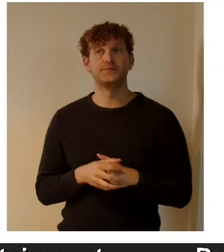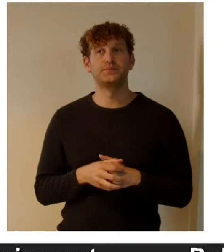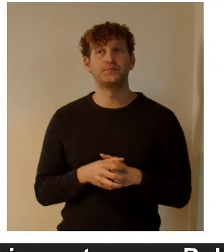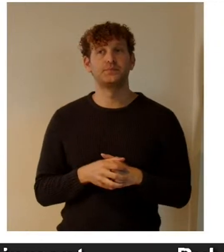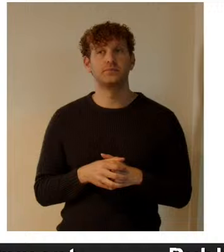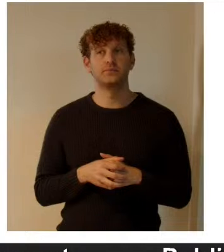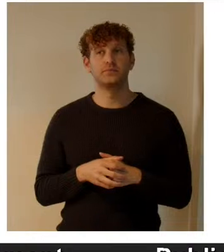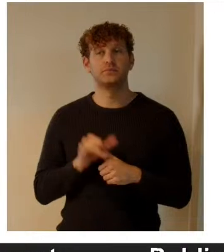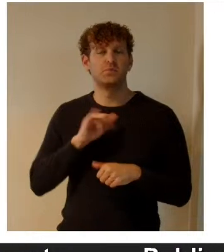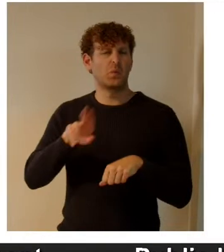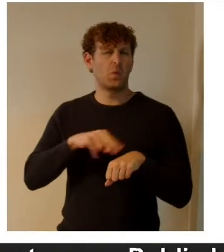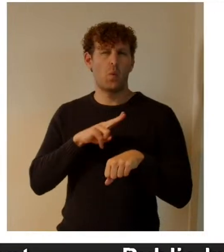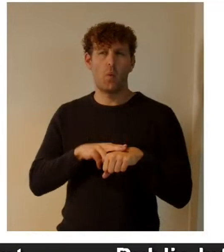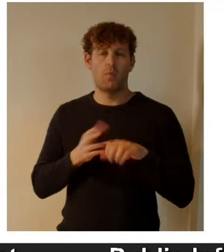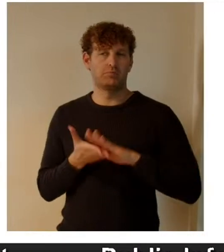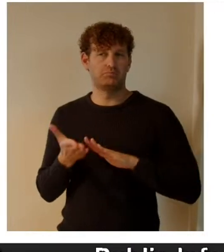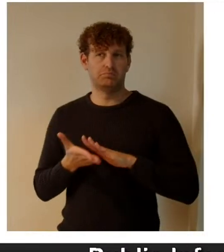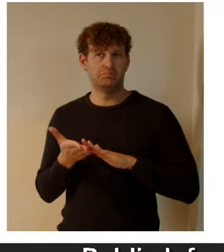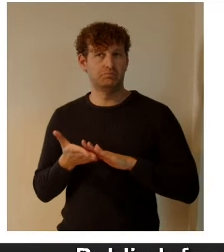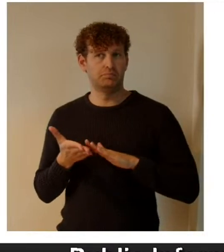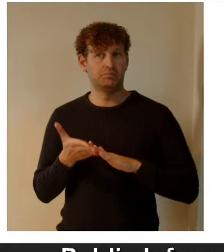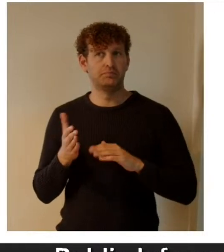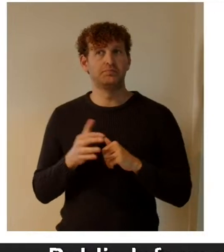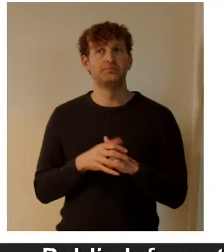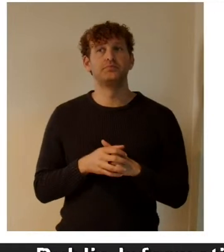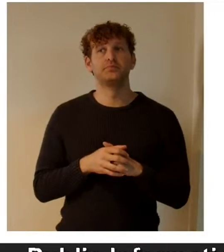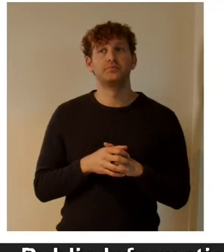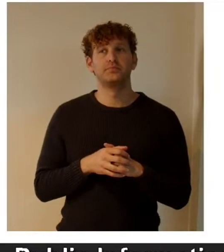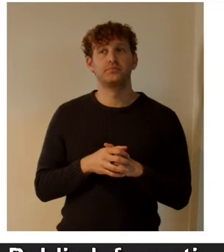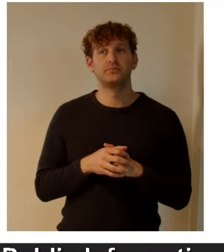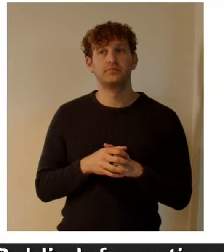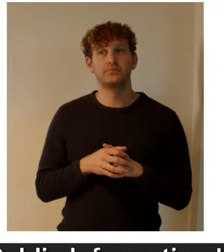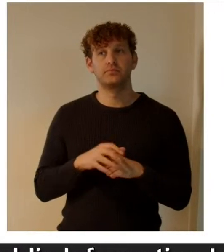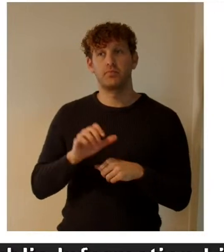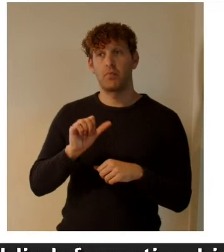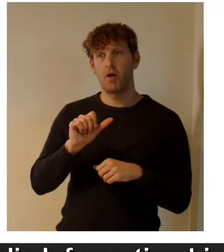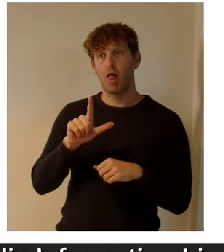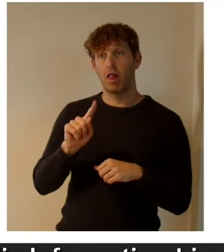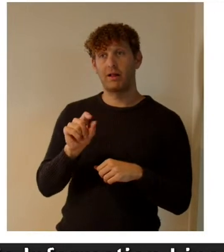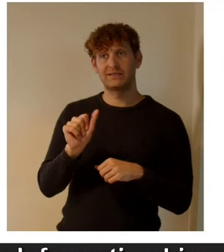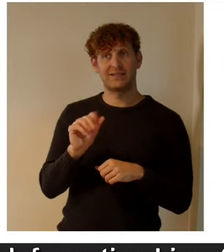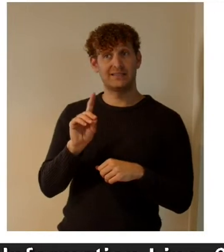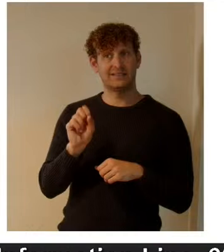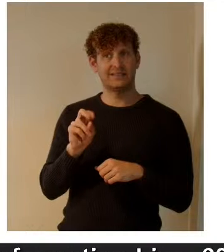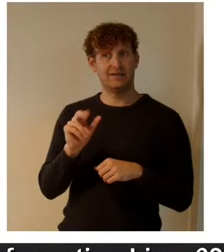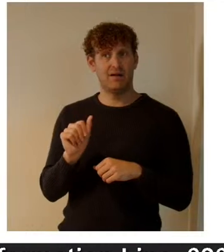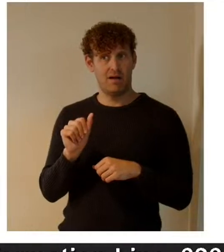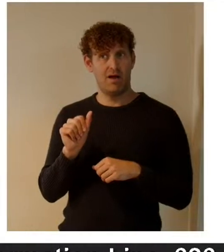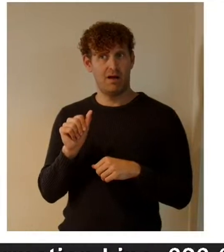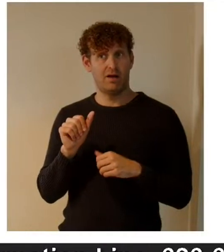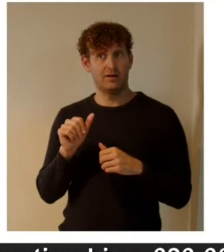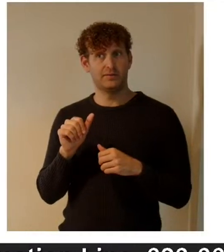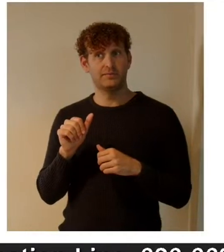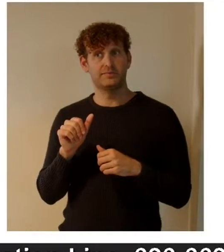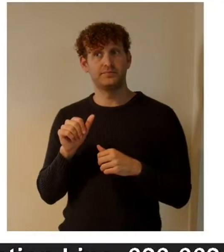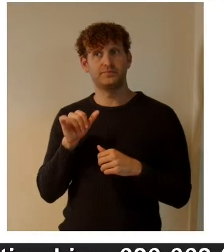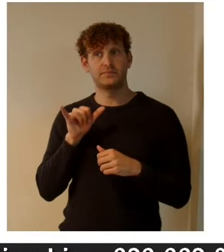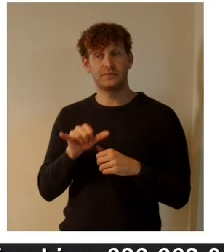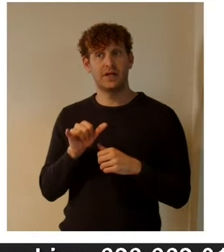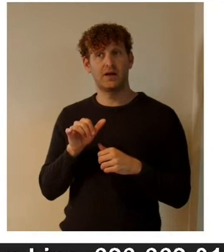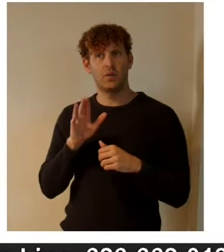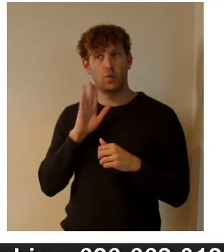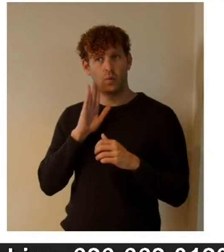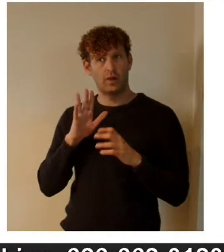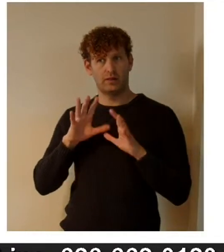operation. Additionally, for the Altadena community, as a reminder, as crews work through the disaster zone, this is going to take